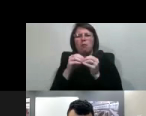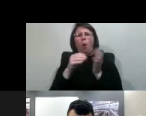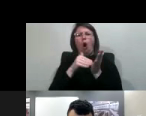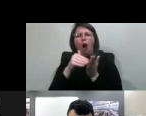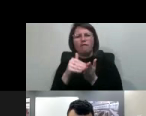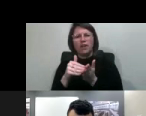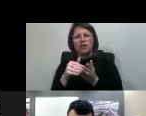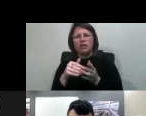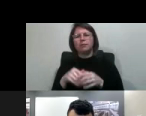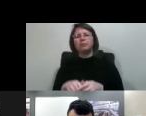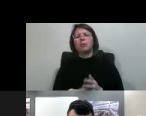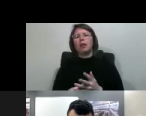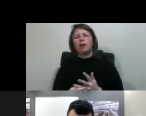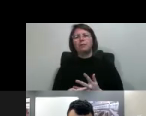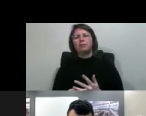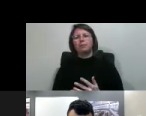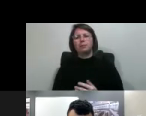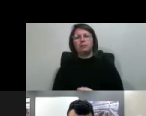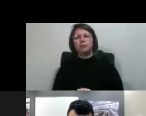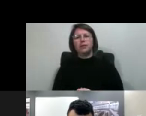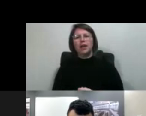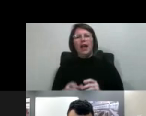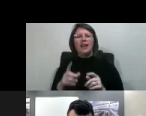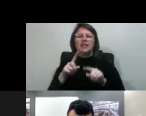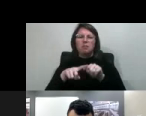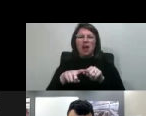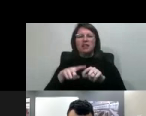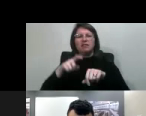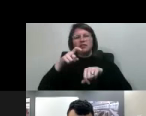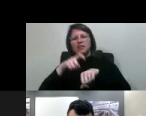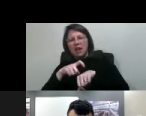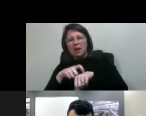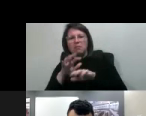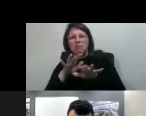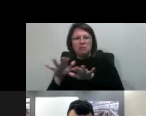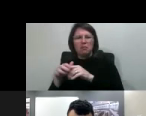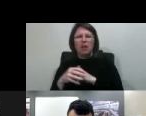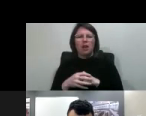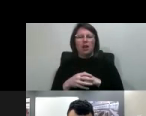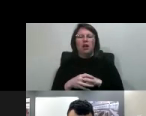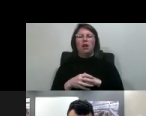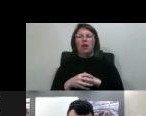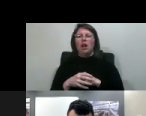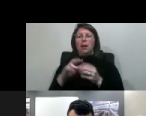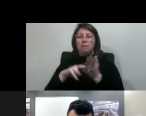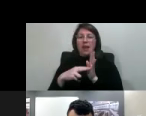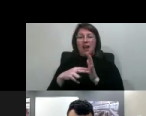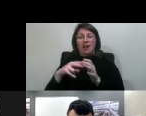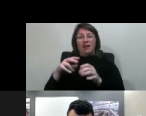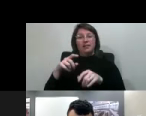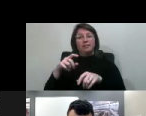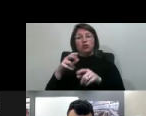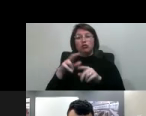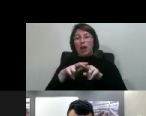the off-peak and a clock face service where possible. And clock face meaning that the train would come at a consistent